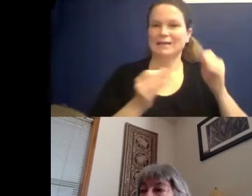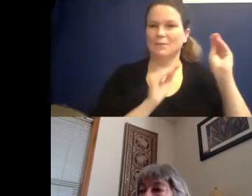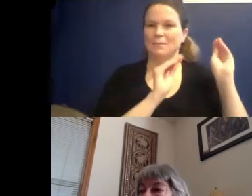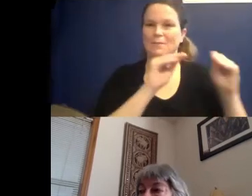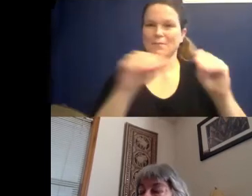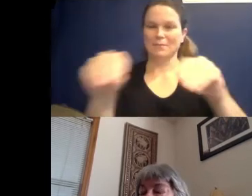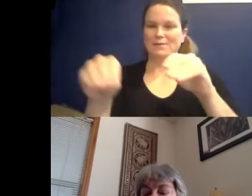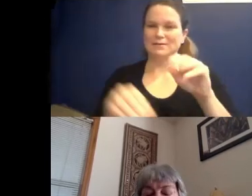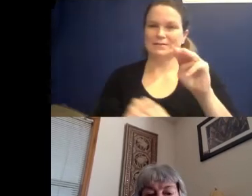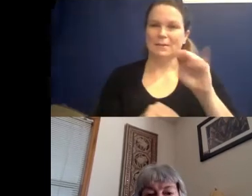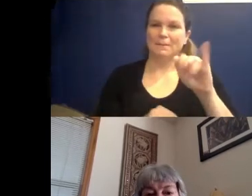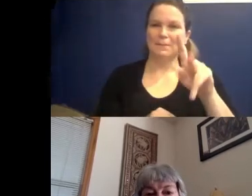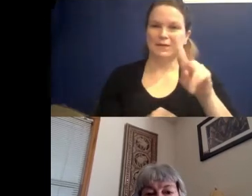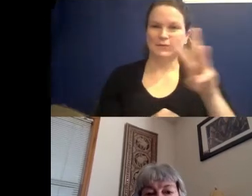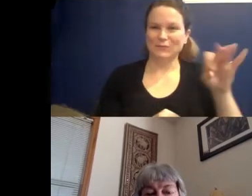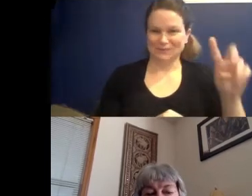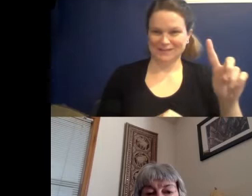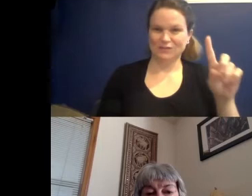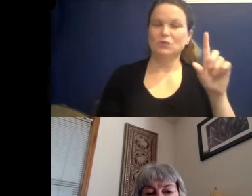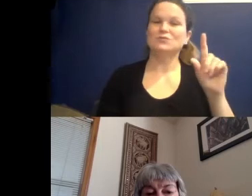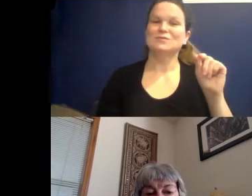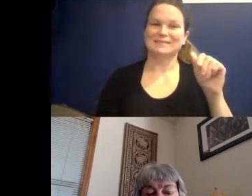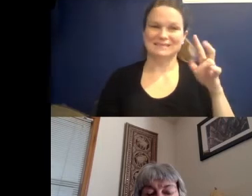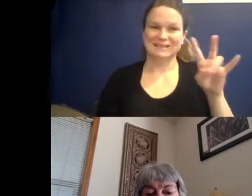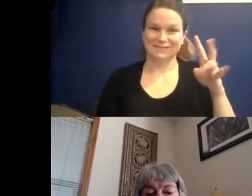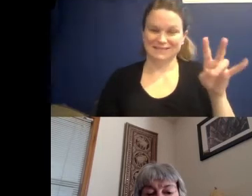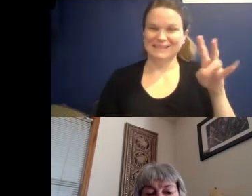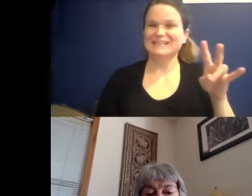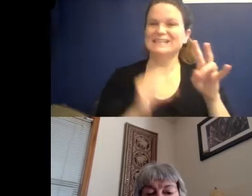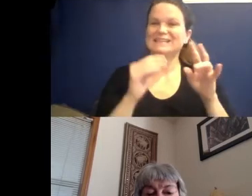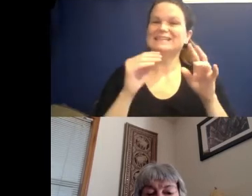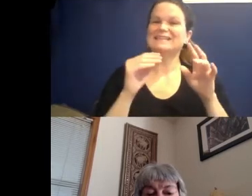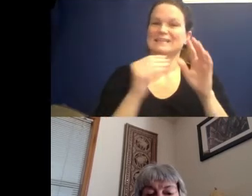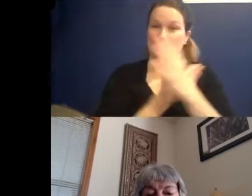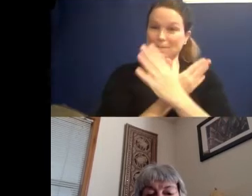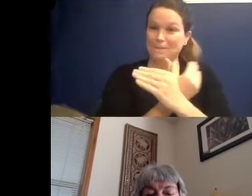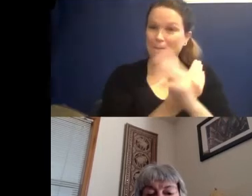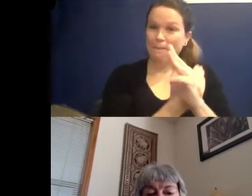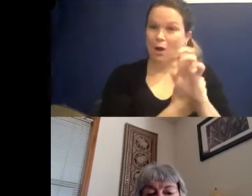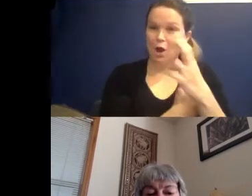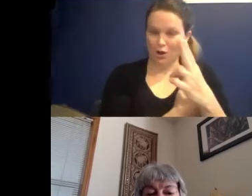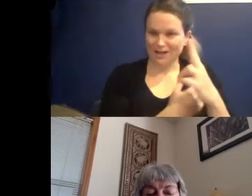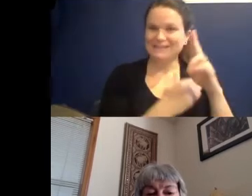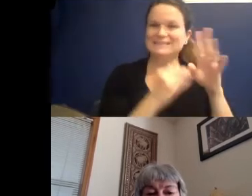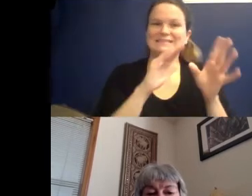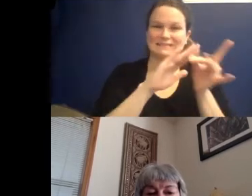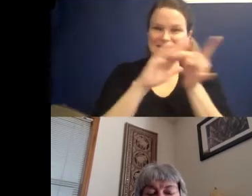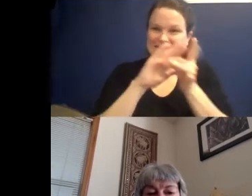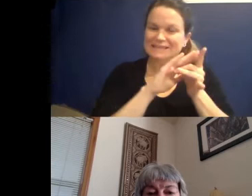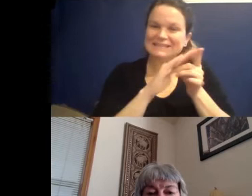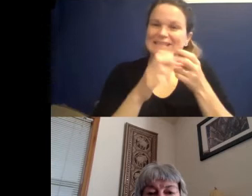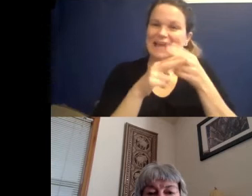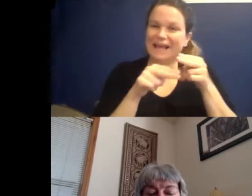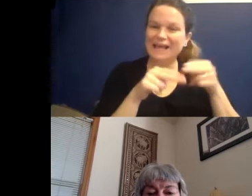in 2017, Monarchs deposited eggs on their own plants. They raised, tagged, and released